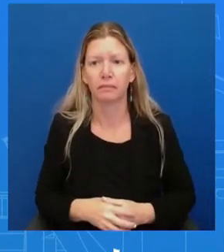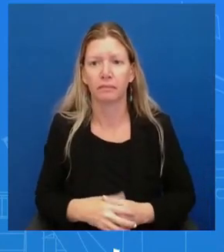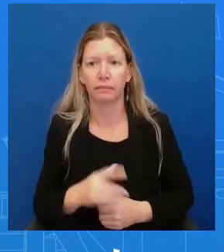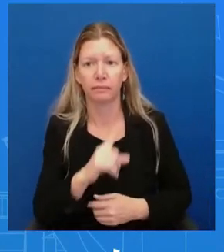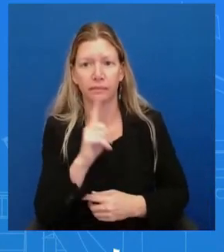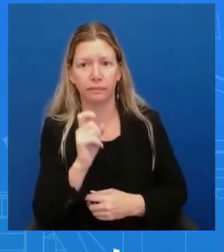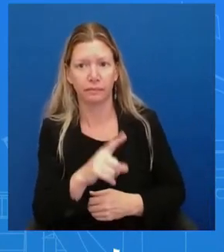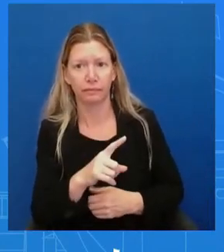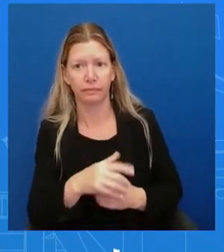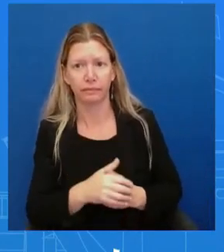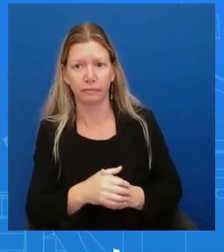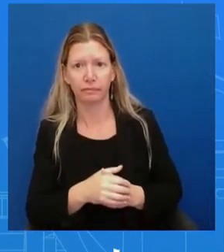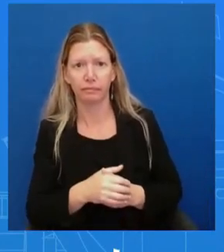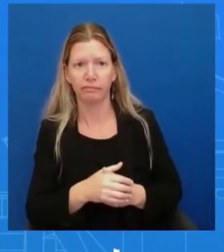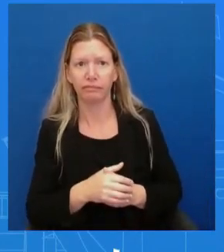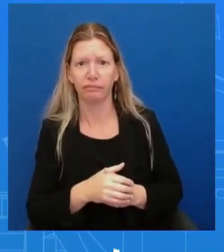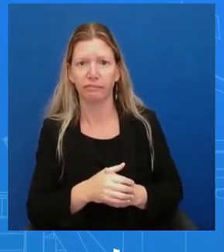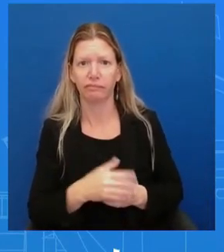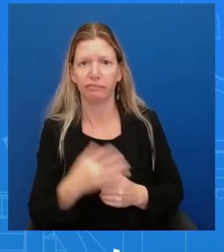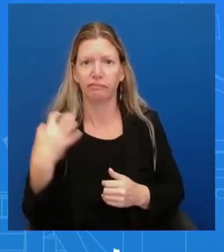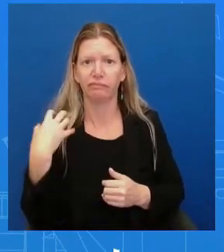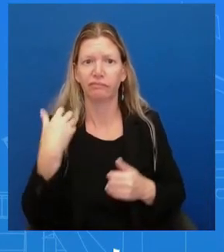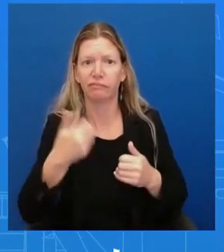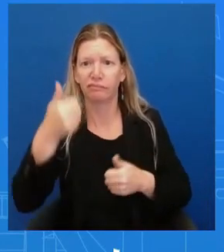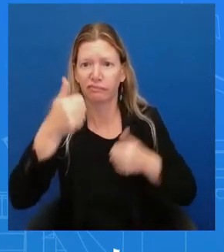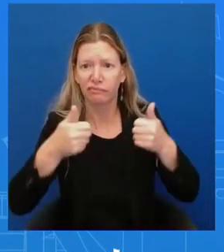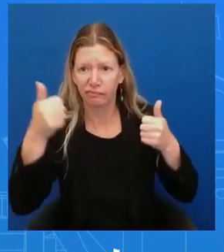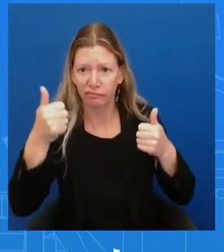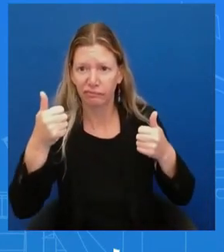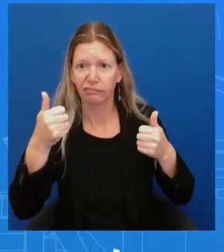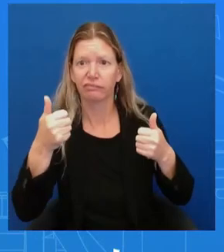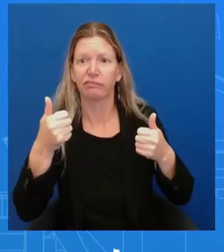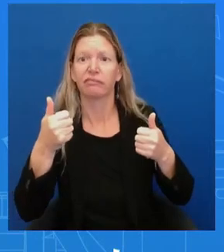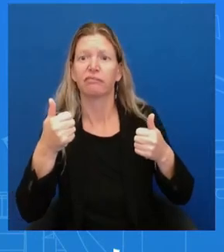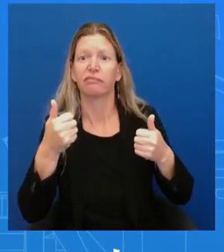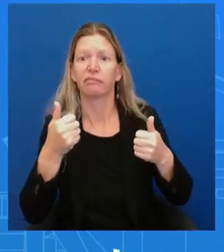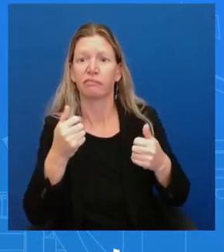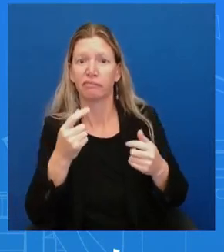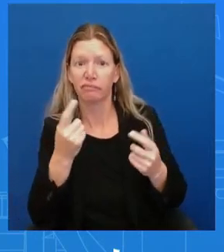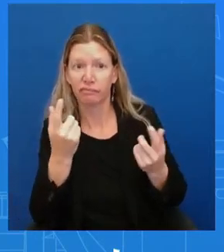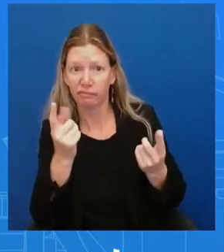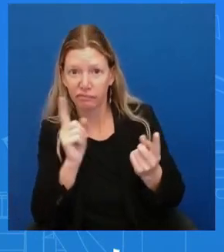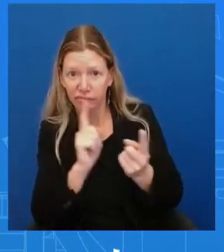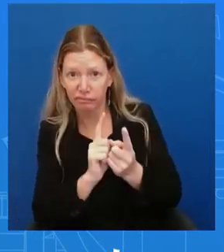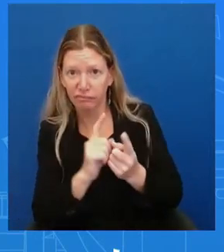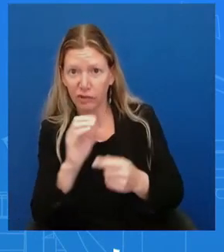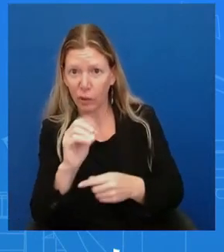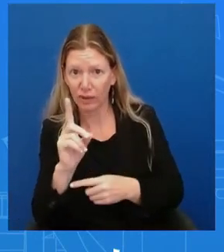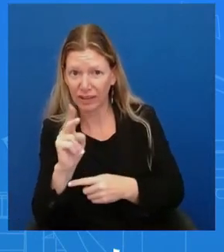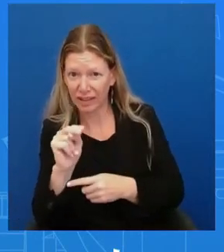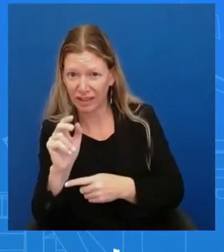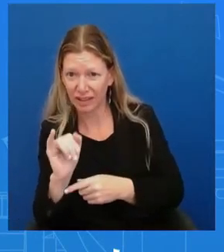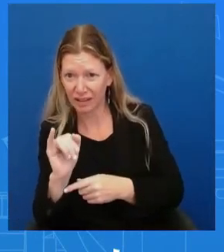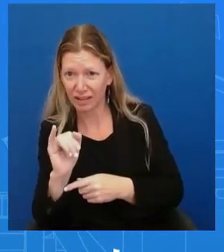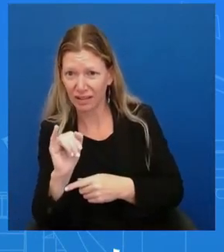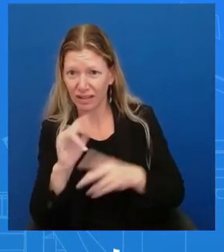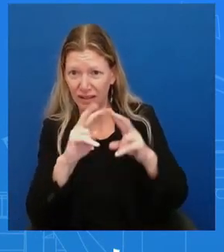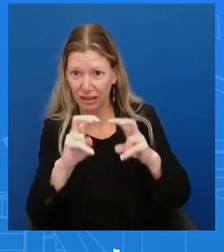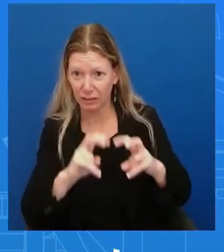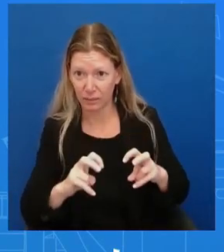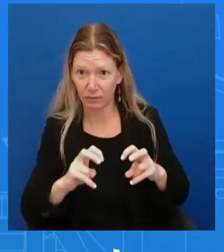with the ODNI assessment. Is the president going to, implore Director Haynes to look at these claims more